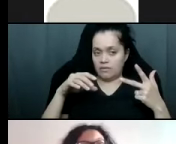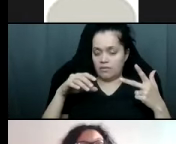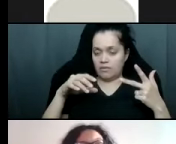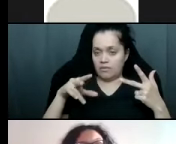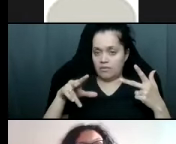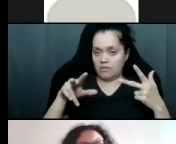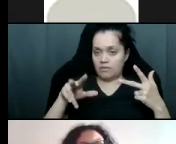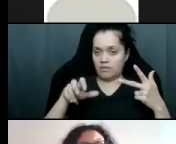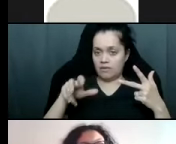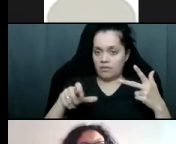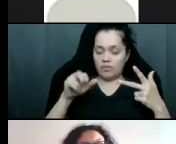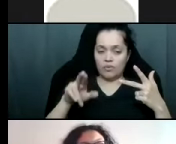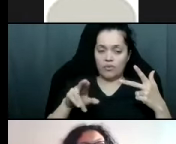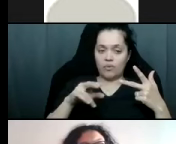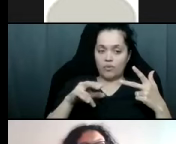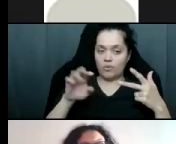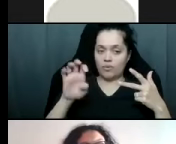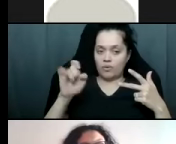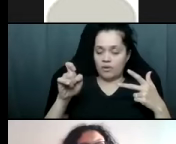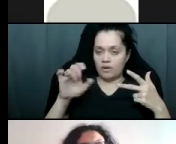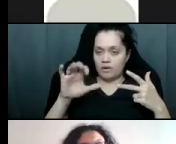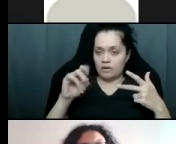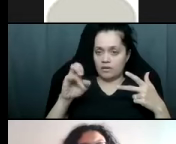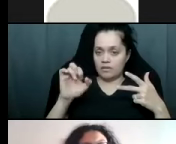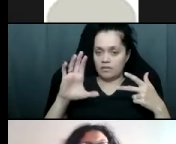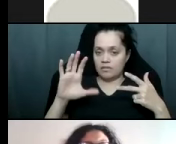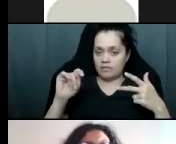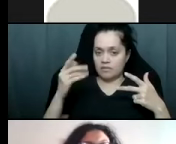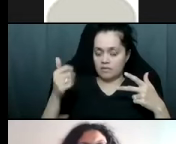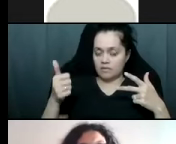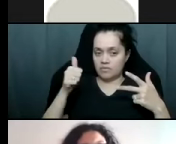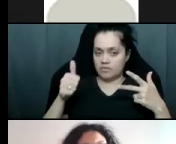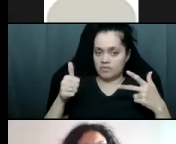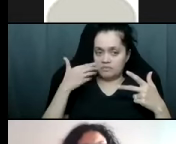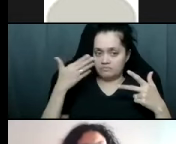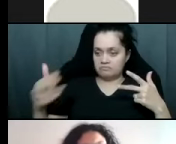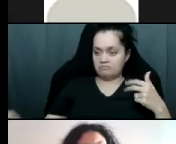ex-convict? Make your choice in the chat.